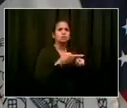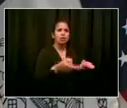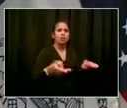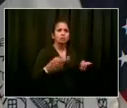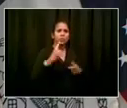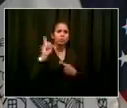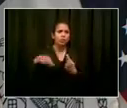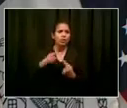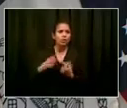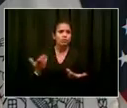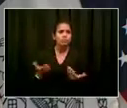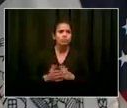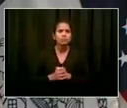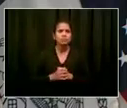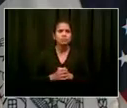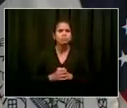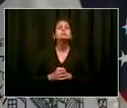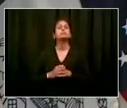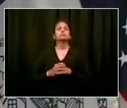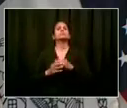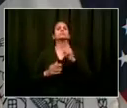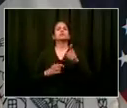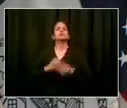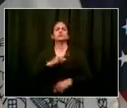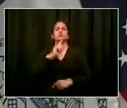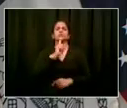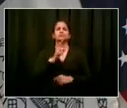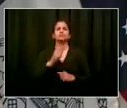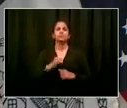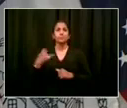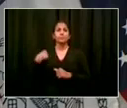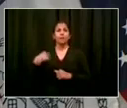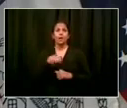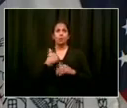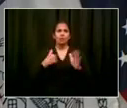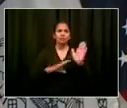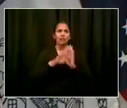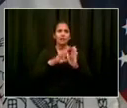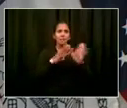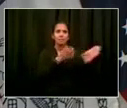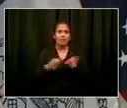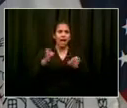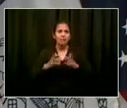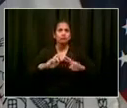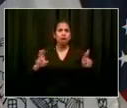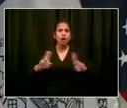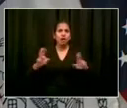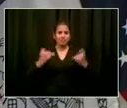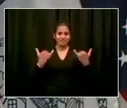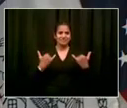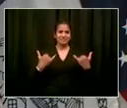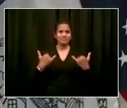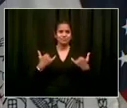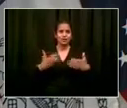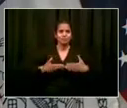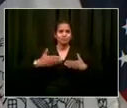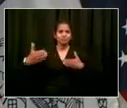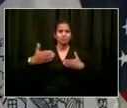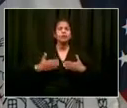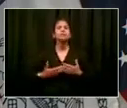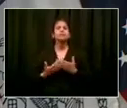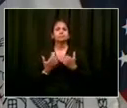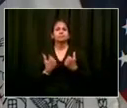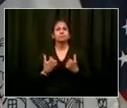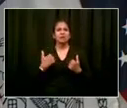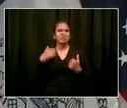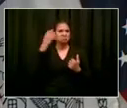Yeah, that's what's being worked on right now. But I'll tell you, Michael, the Turning the Tide